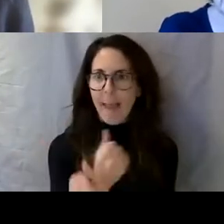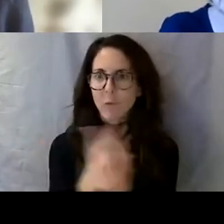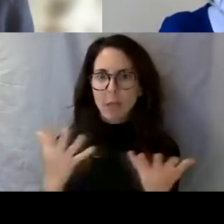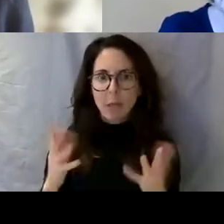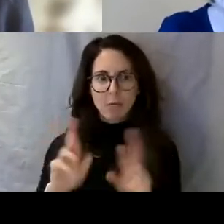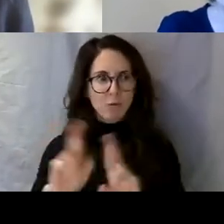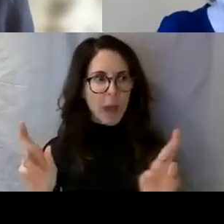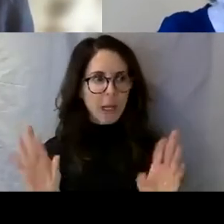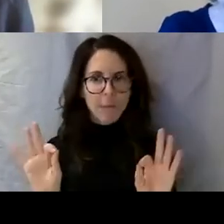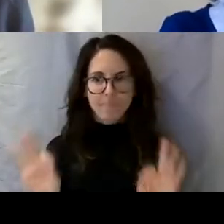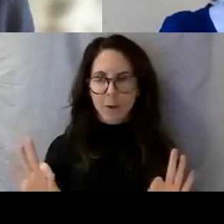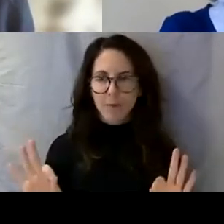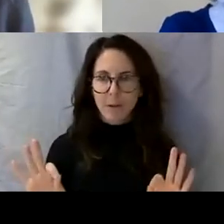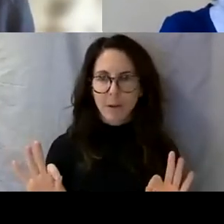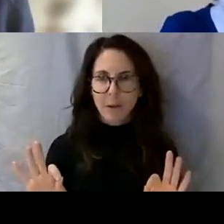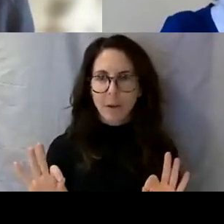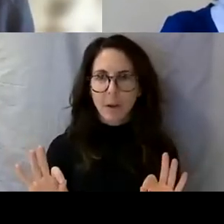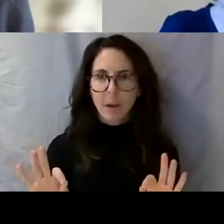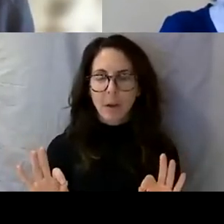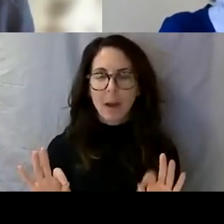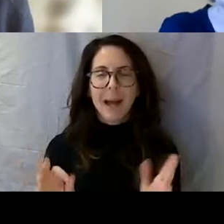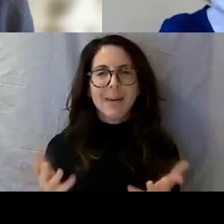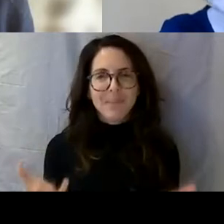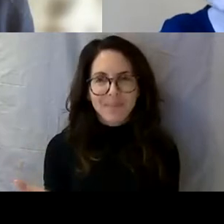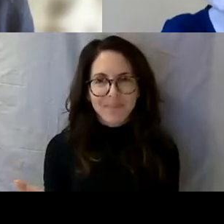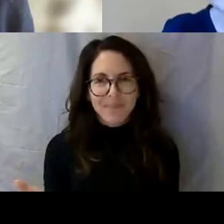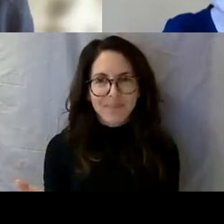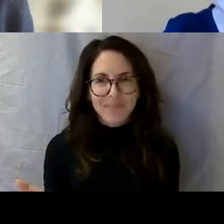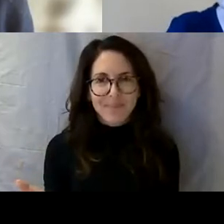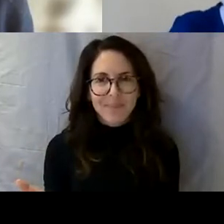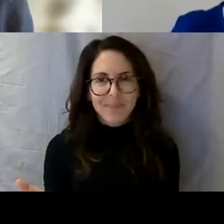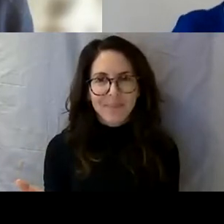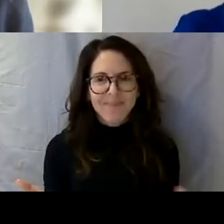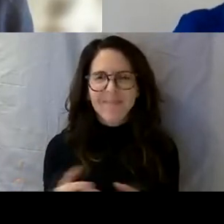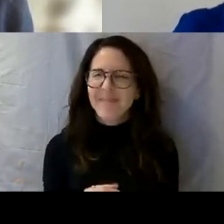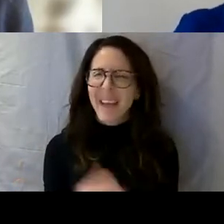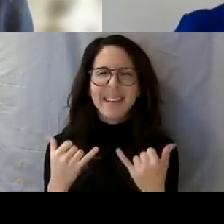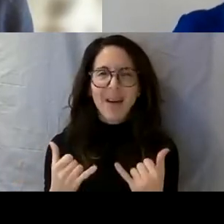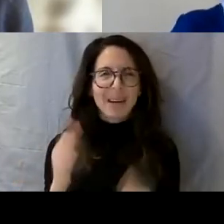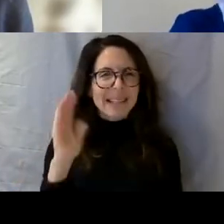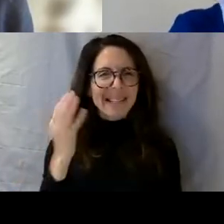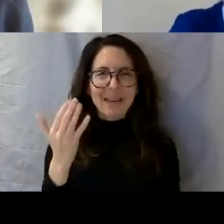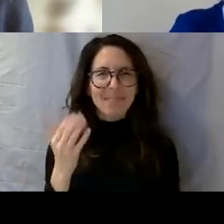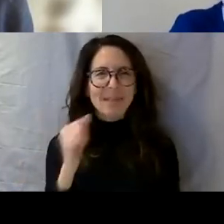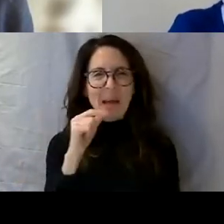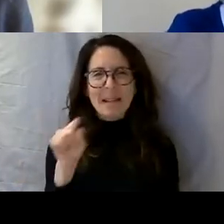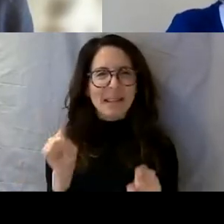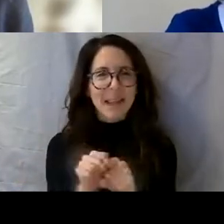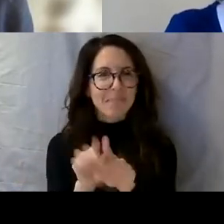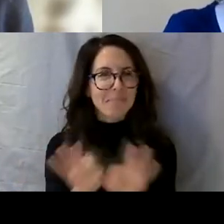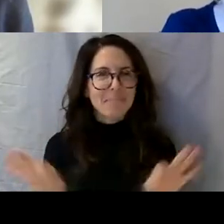all lined up, those things seem to have much less usefulness now, if they ever had any to